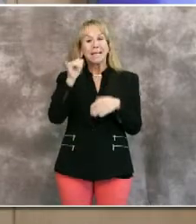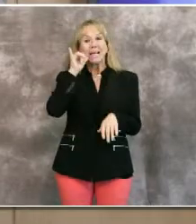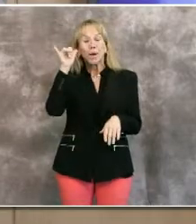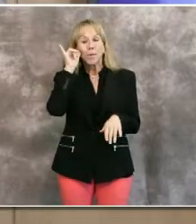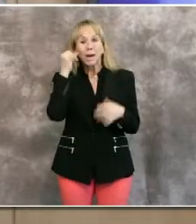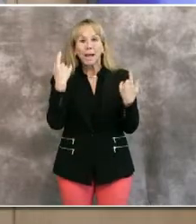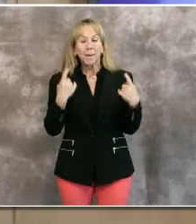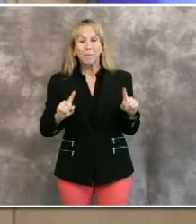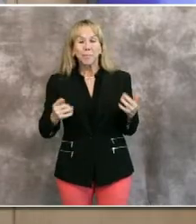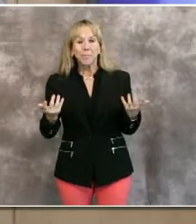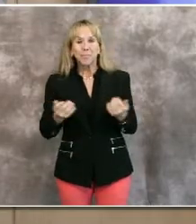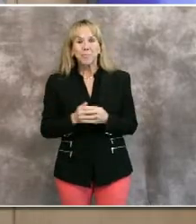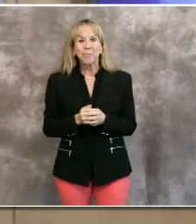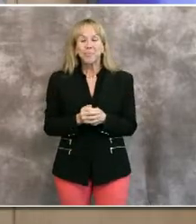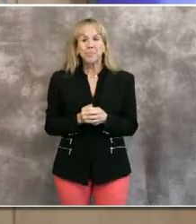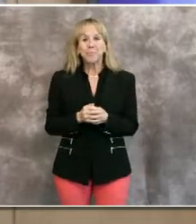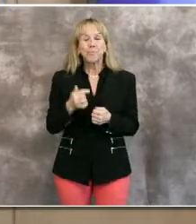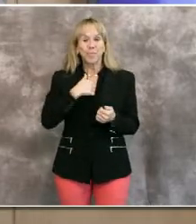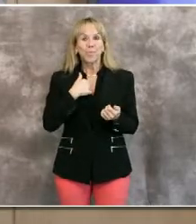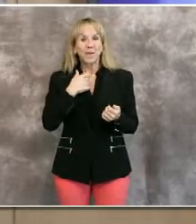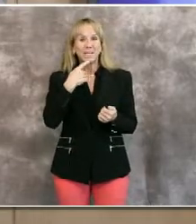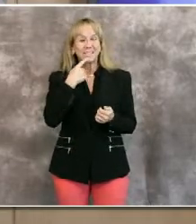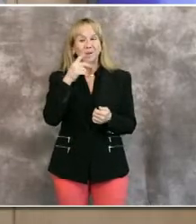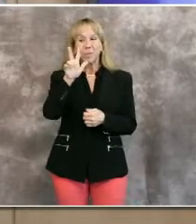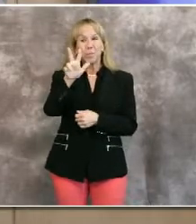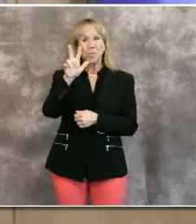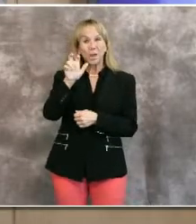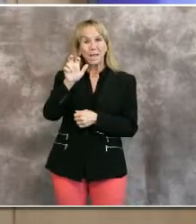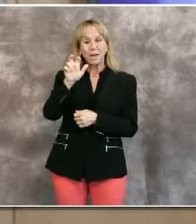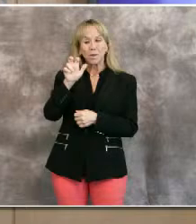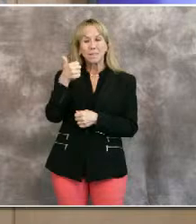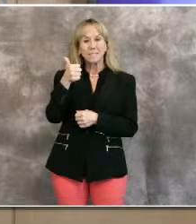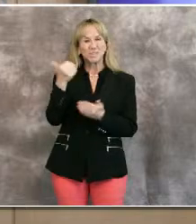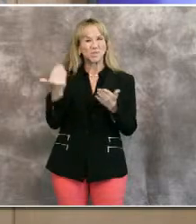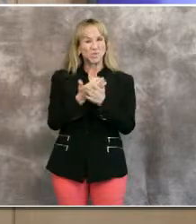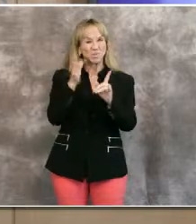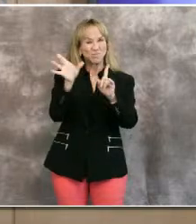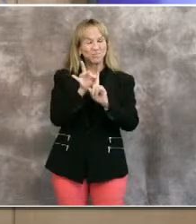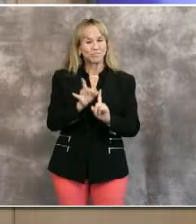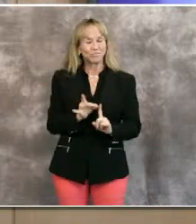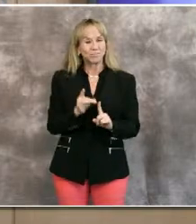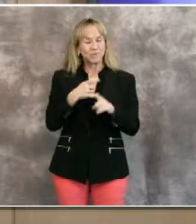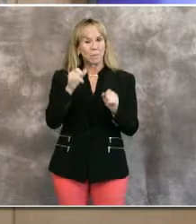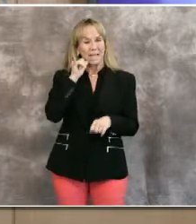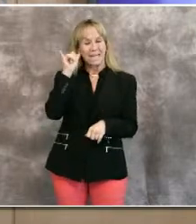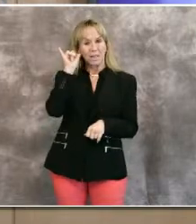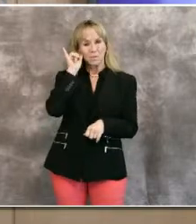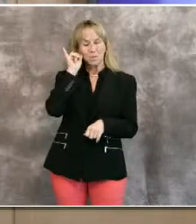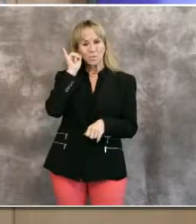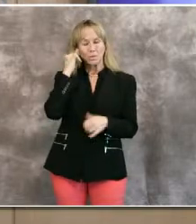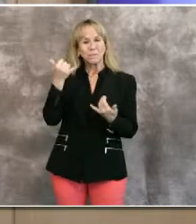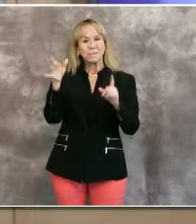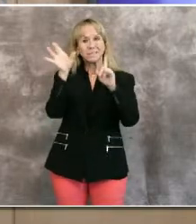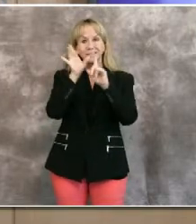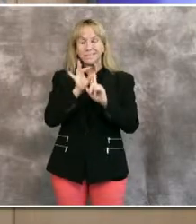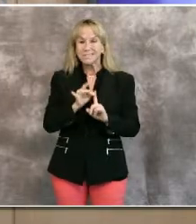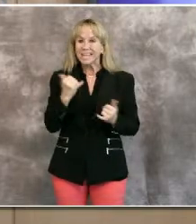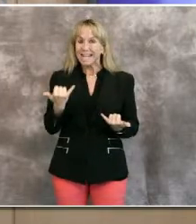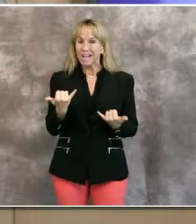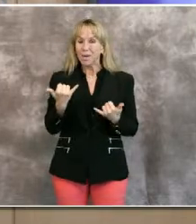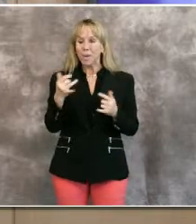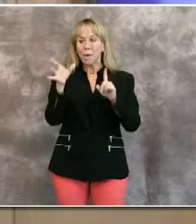Yesterday, we reported 310 new cases for a positive rate of